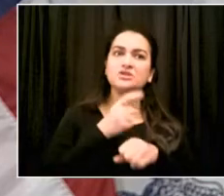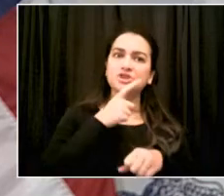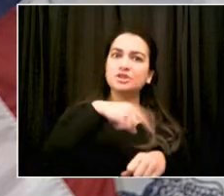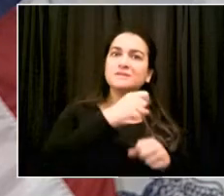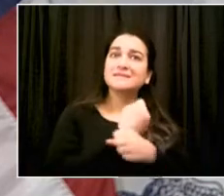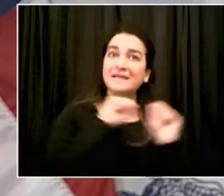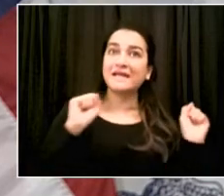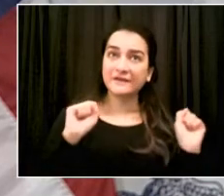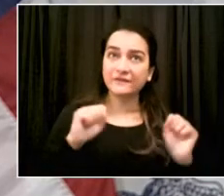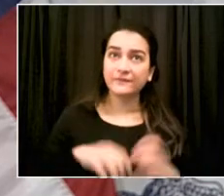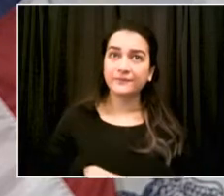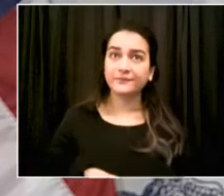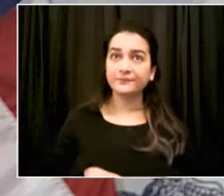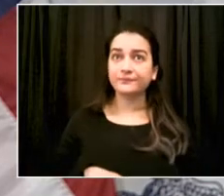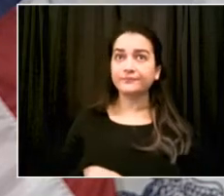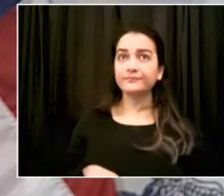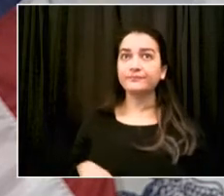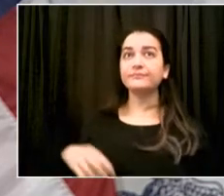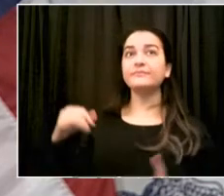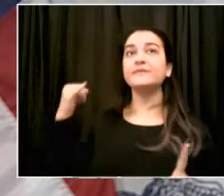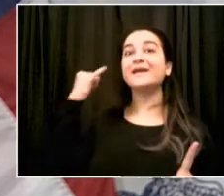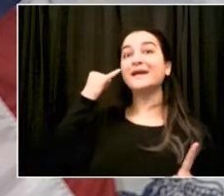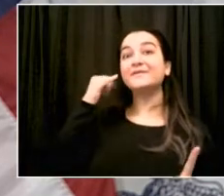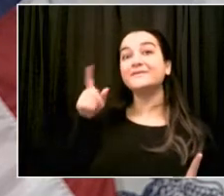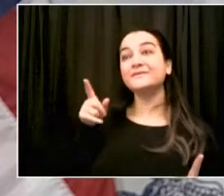is all about. Go ahead.